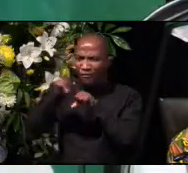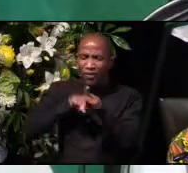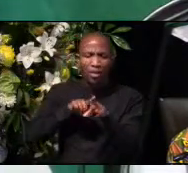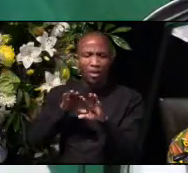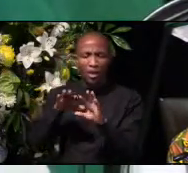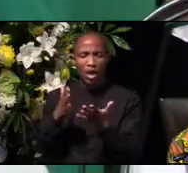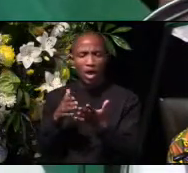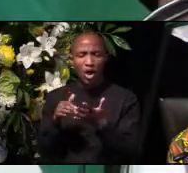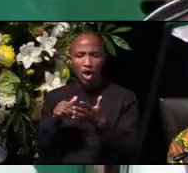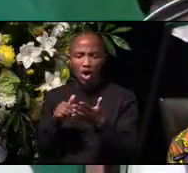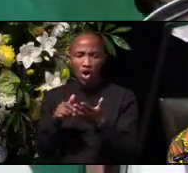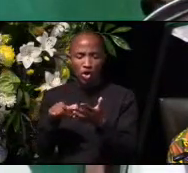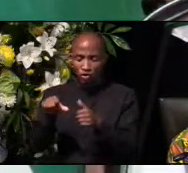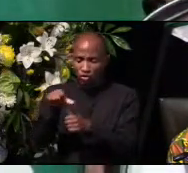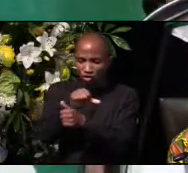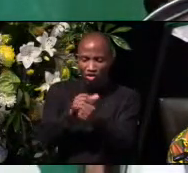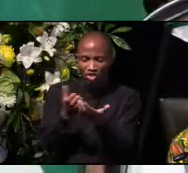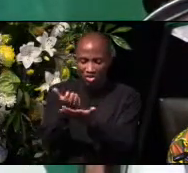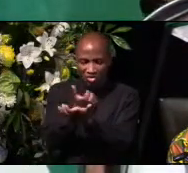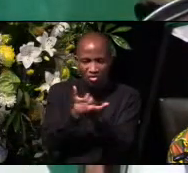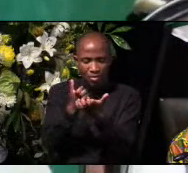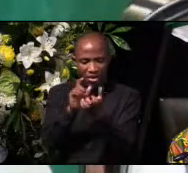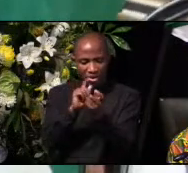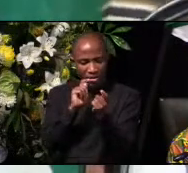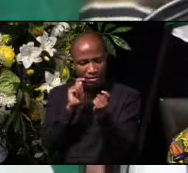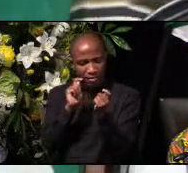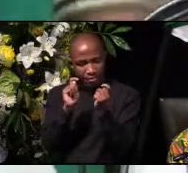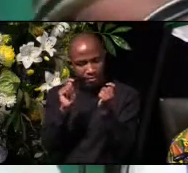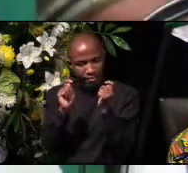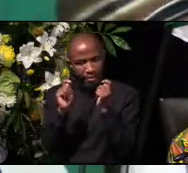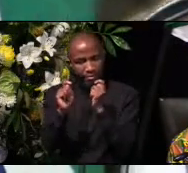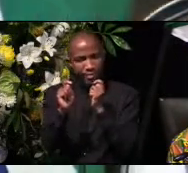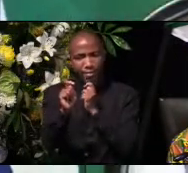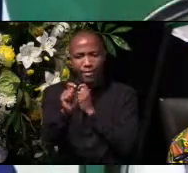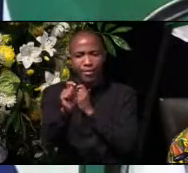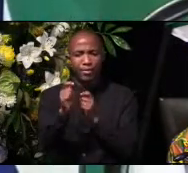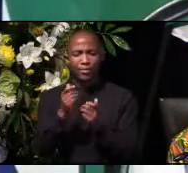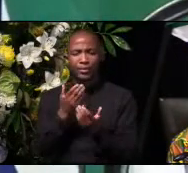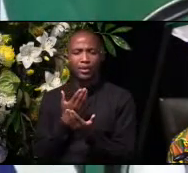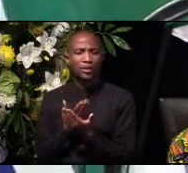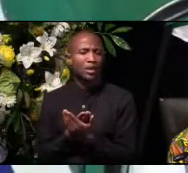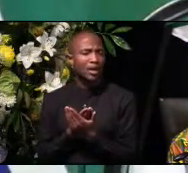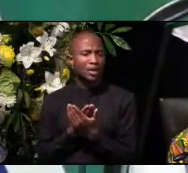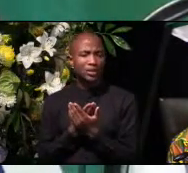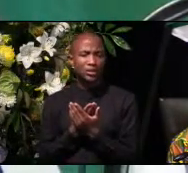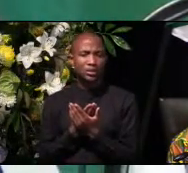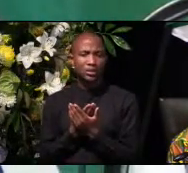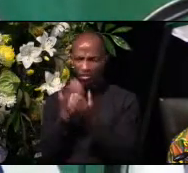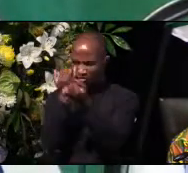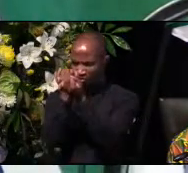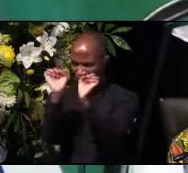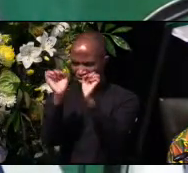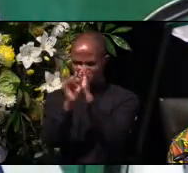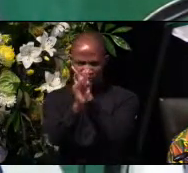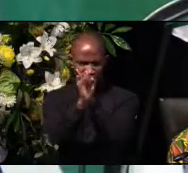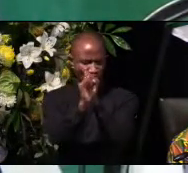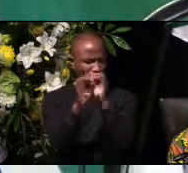socio-economic transformation who have succeeded in creating institutions of democracy